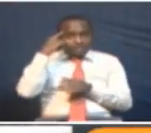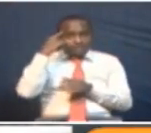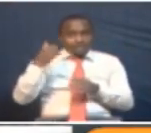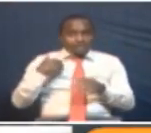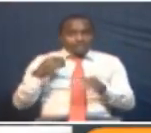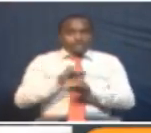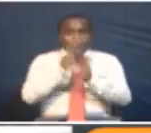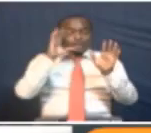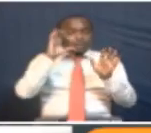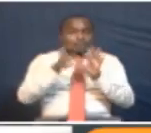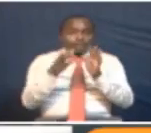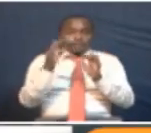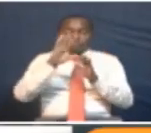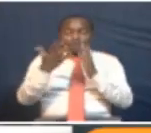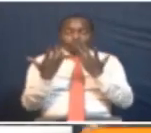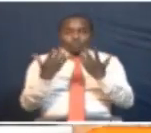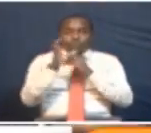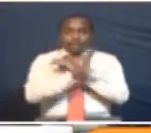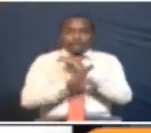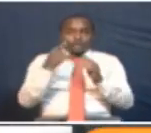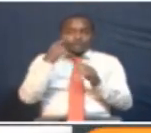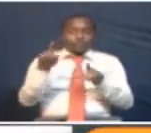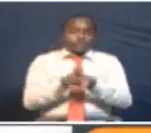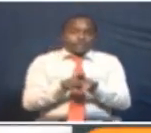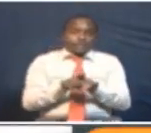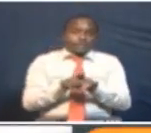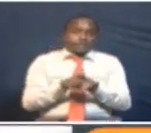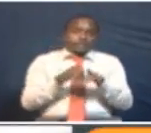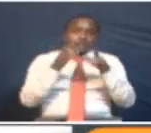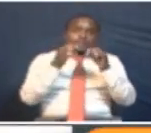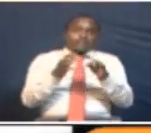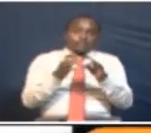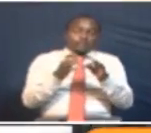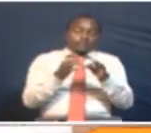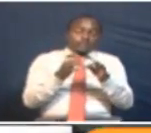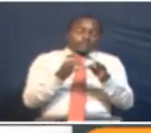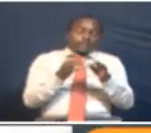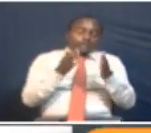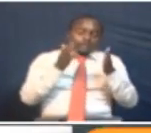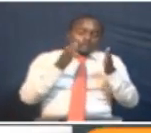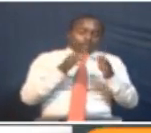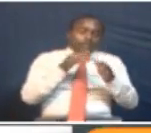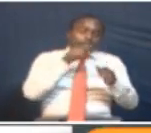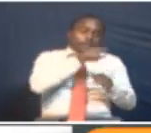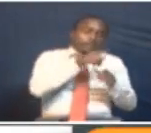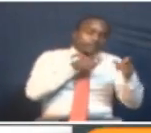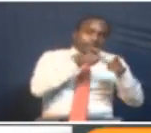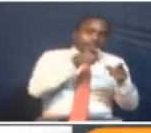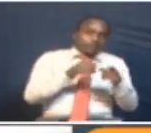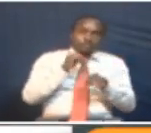of how the country would look like if it is under so-and-so or not so-and-so.